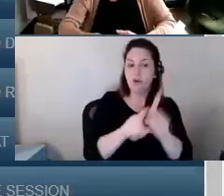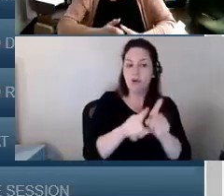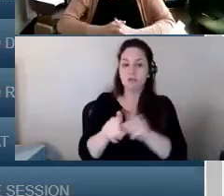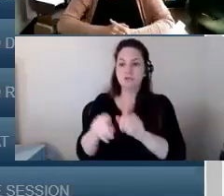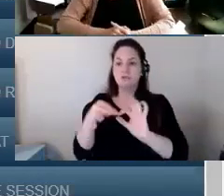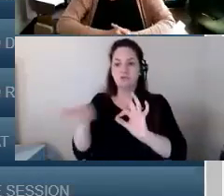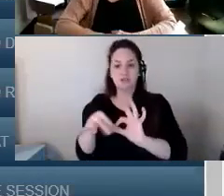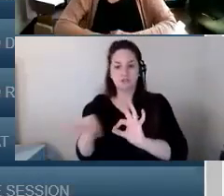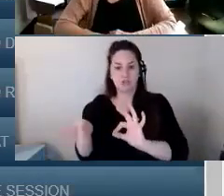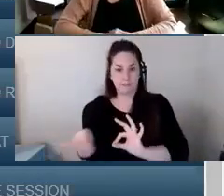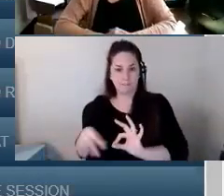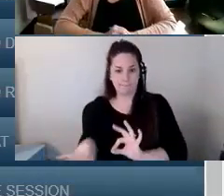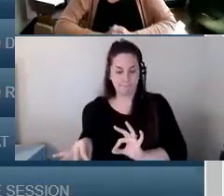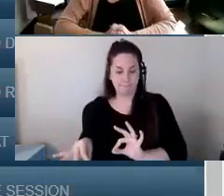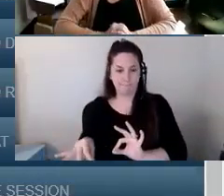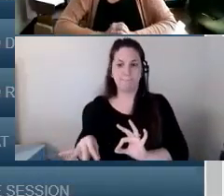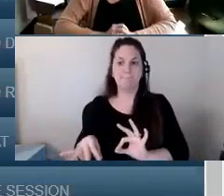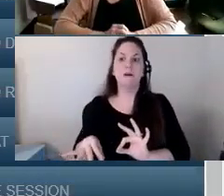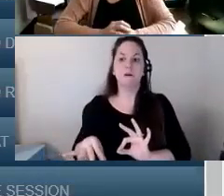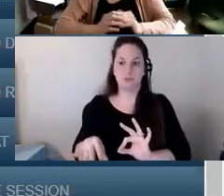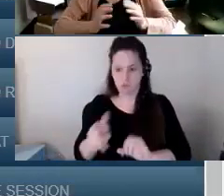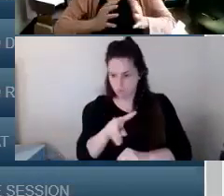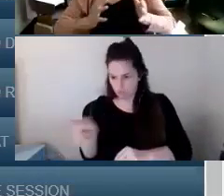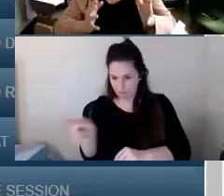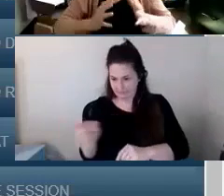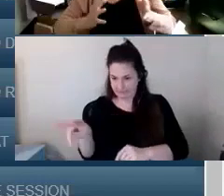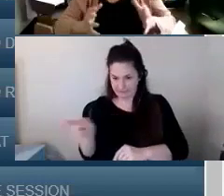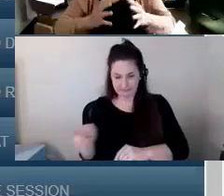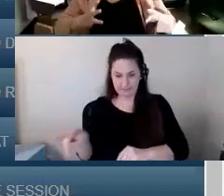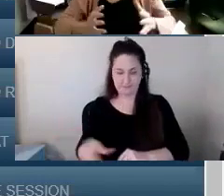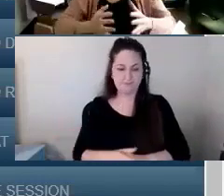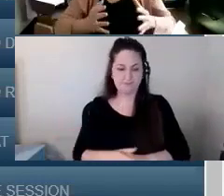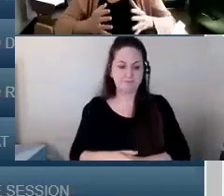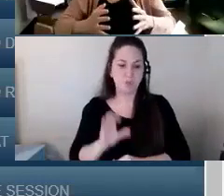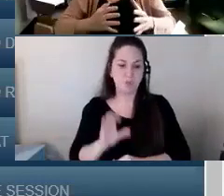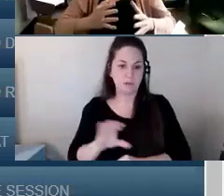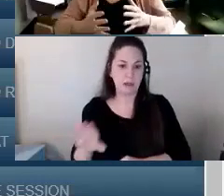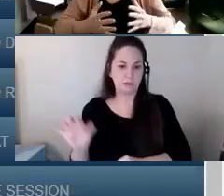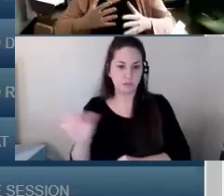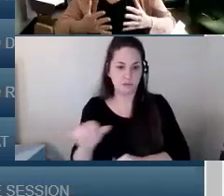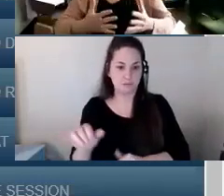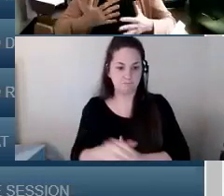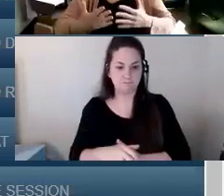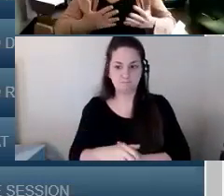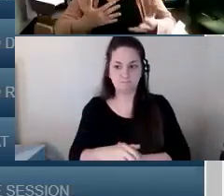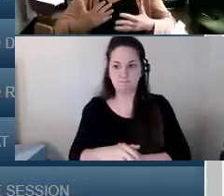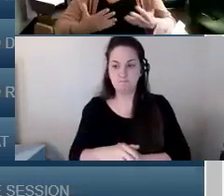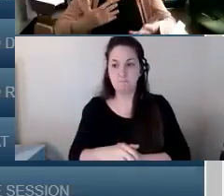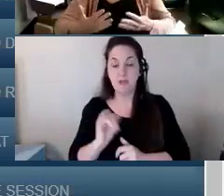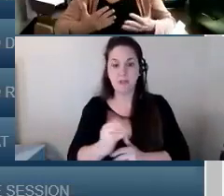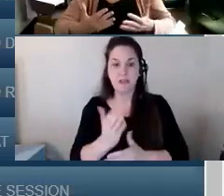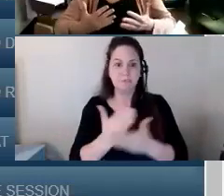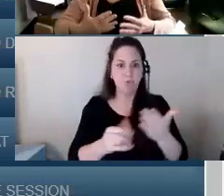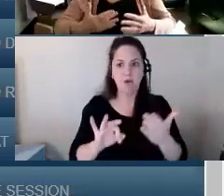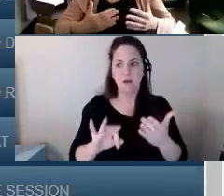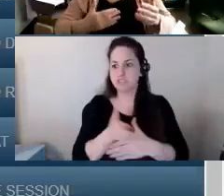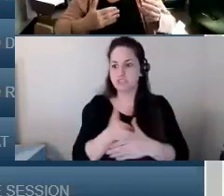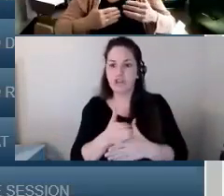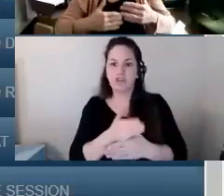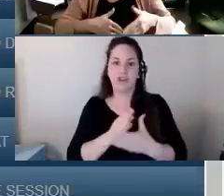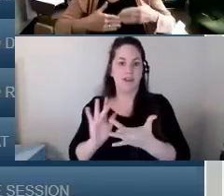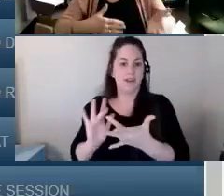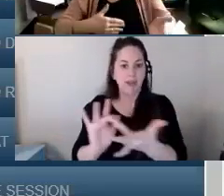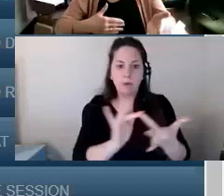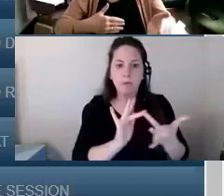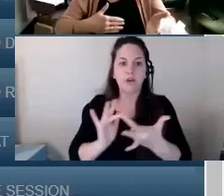read. And and so that's part of sharing and networking, not just in